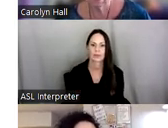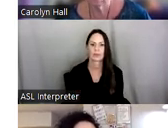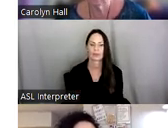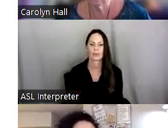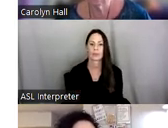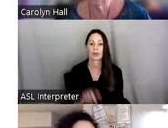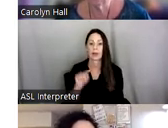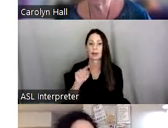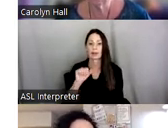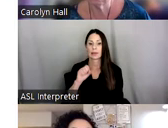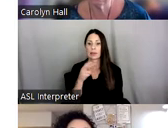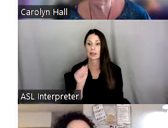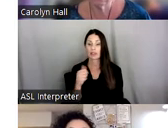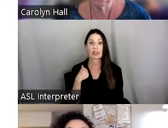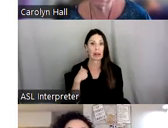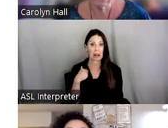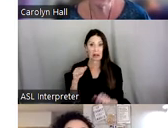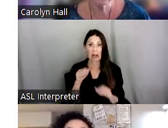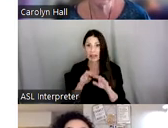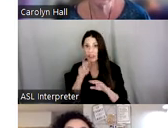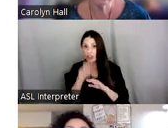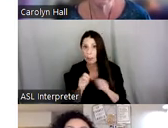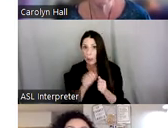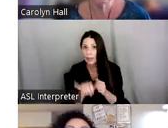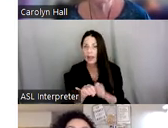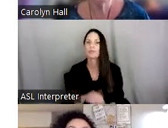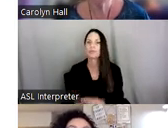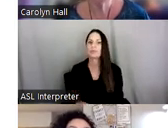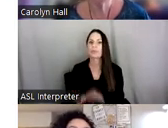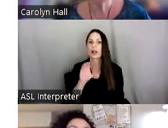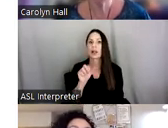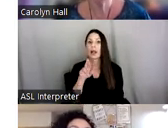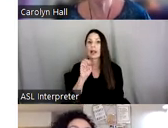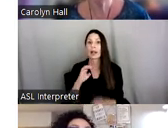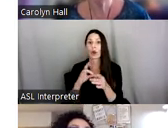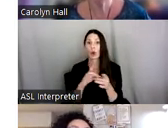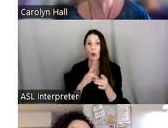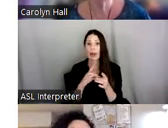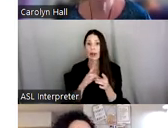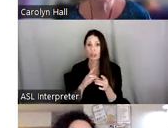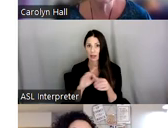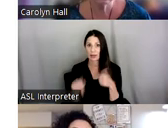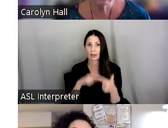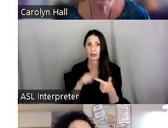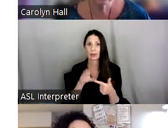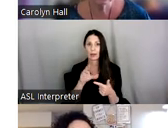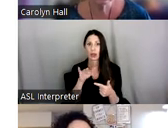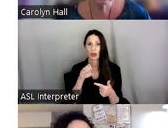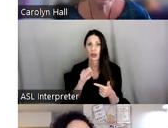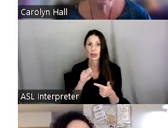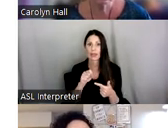Tasha Conker here. I can jump in with that. That's gonna be Sure. Care coordination, crisis